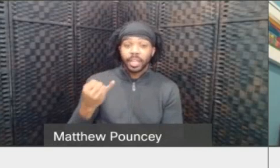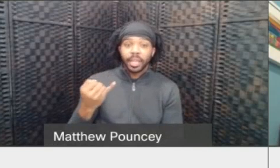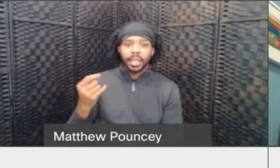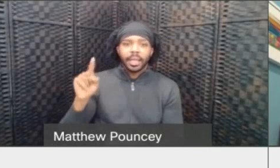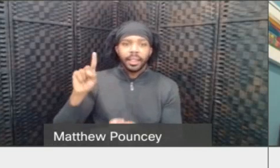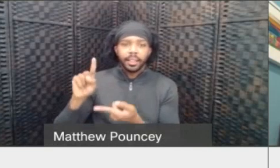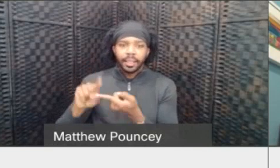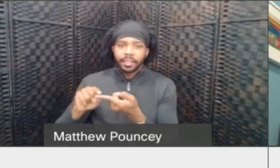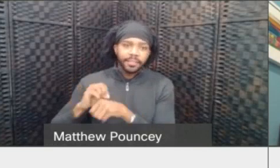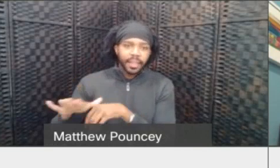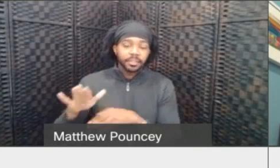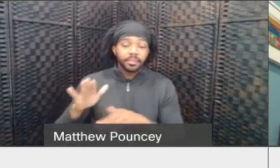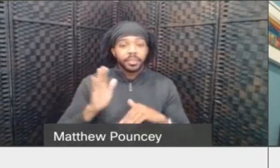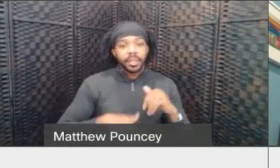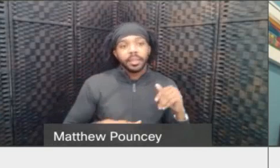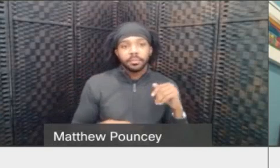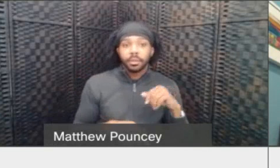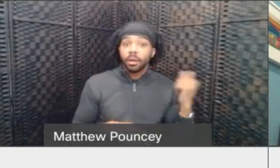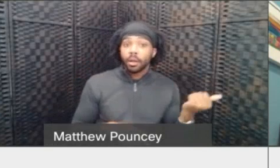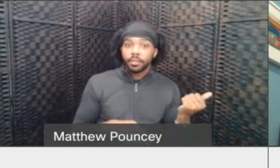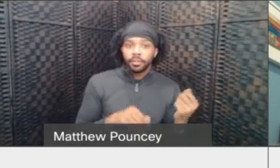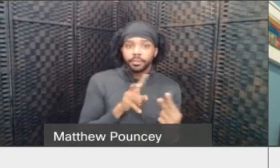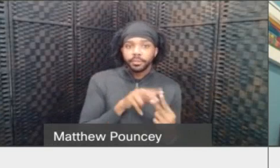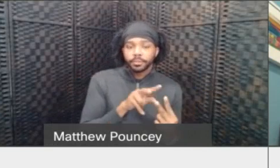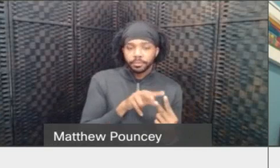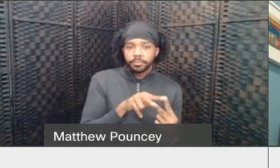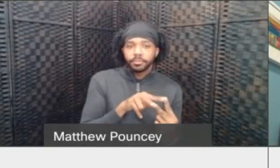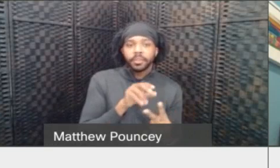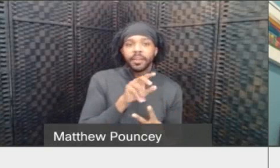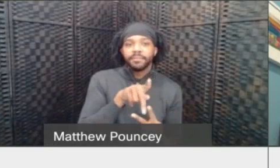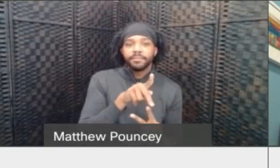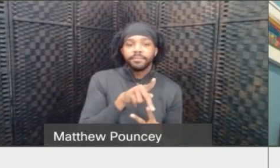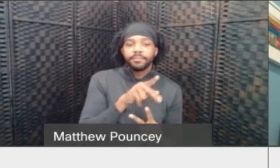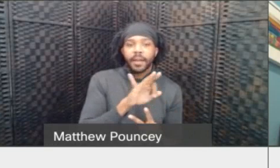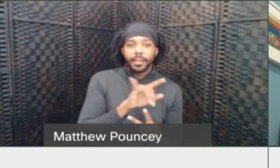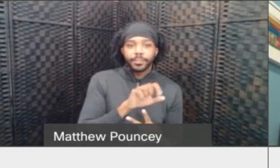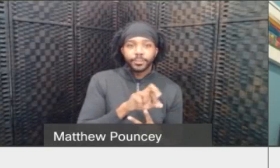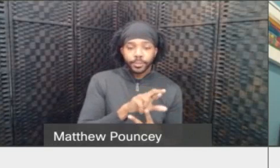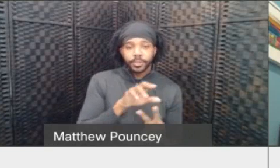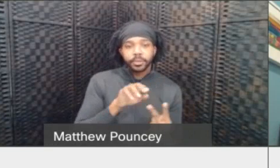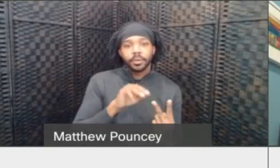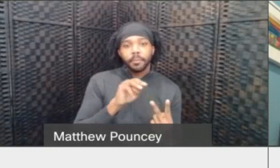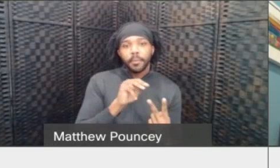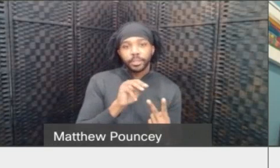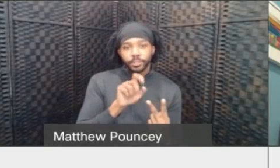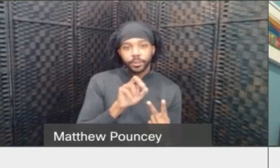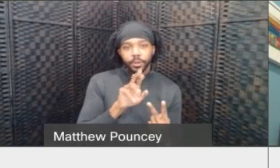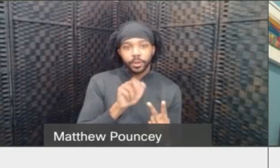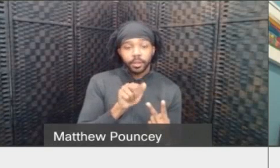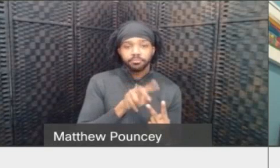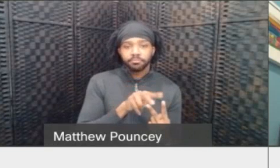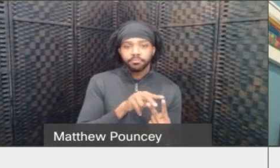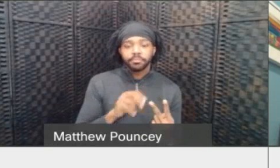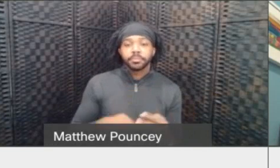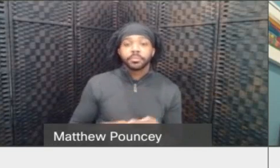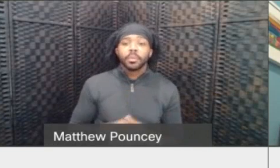to mRNA COVID-19 vaccines, Pfizer and Moderna. But as I said, people